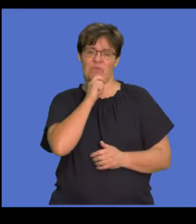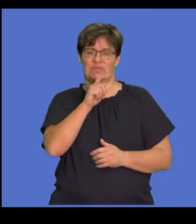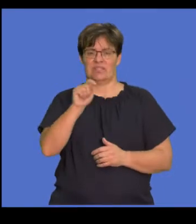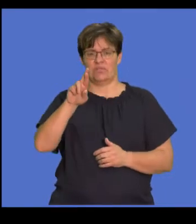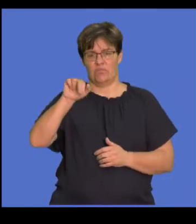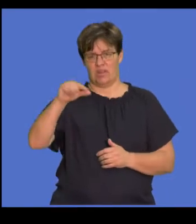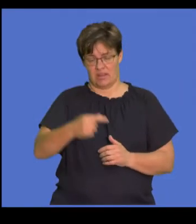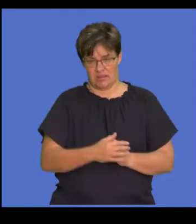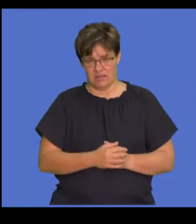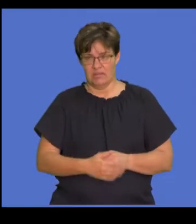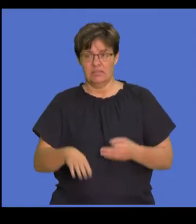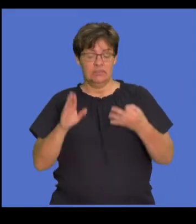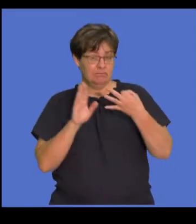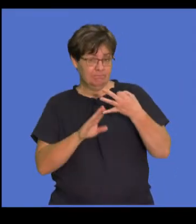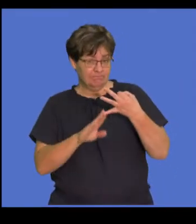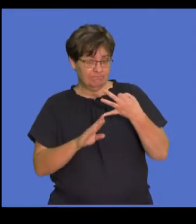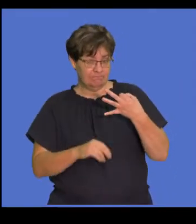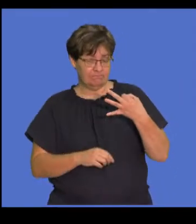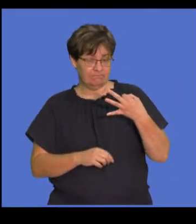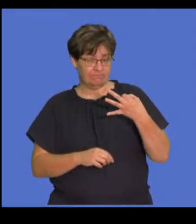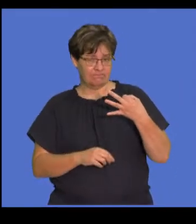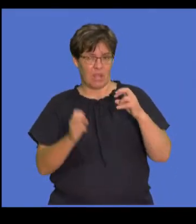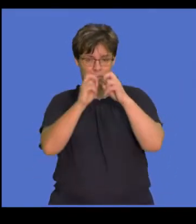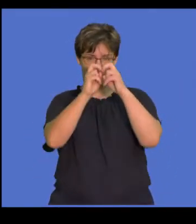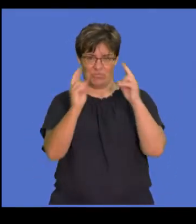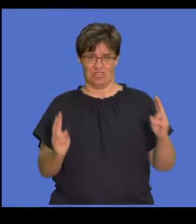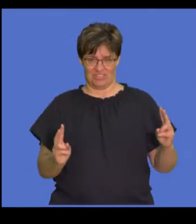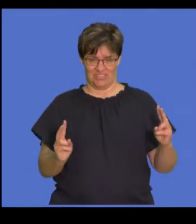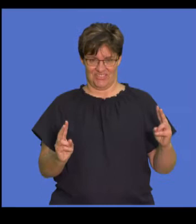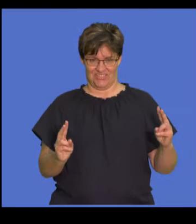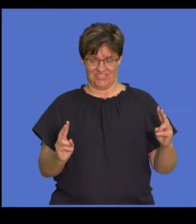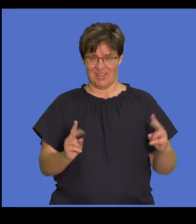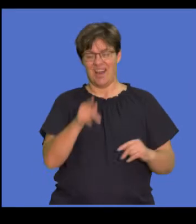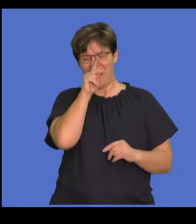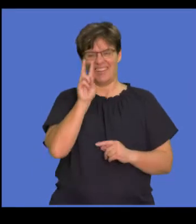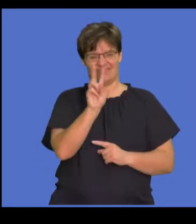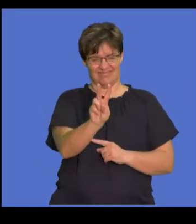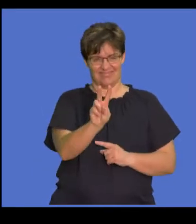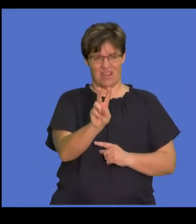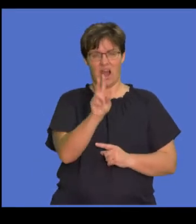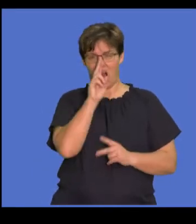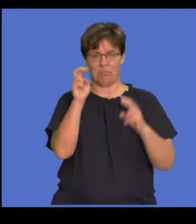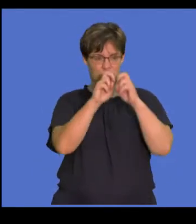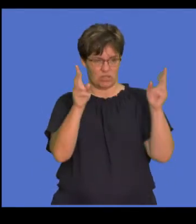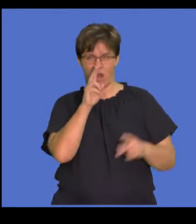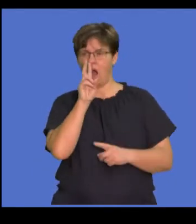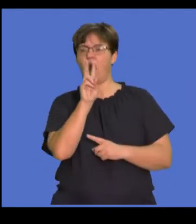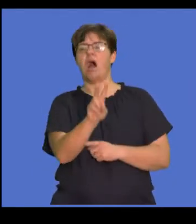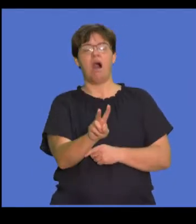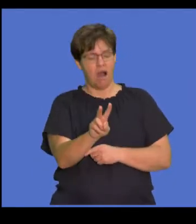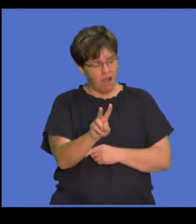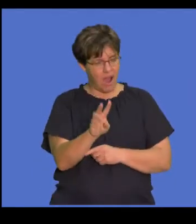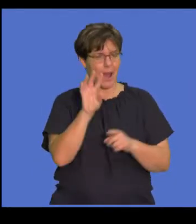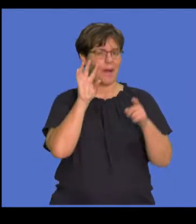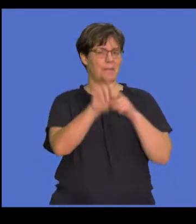for. Also, we use this in terms of bridges. I'm sure this one, you always see a bridge. When you're crossing a